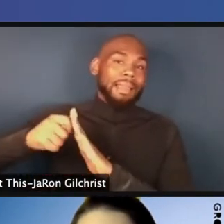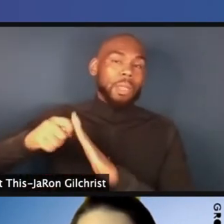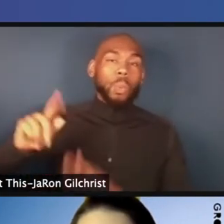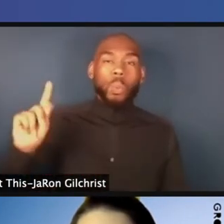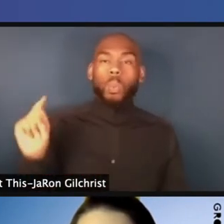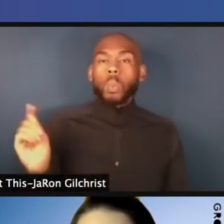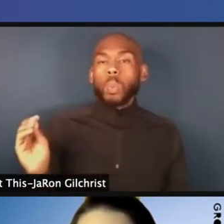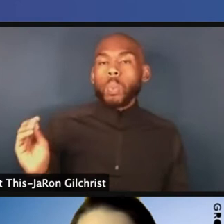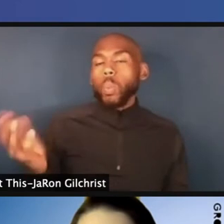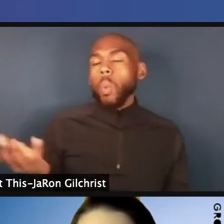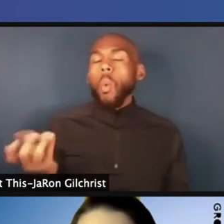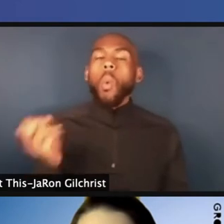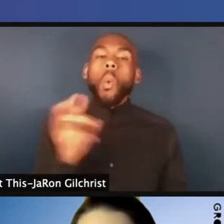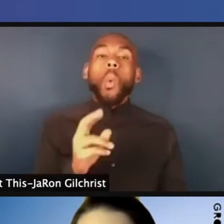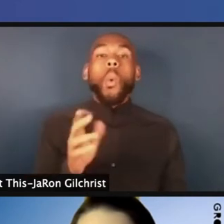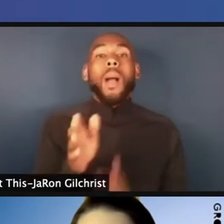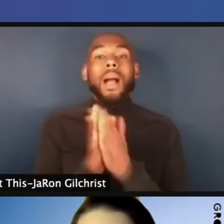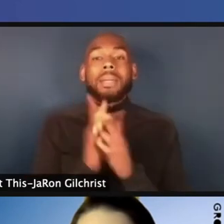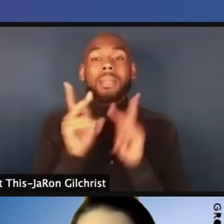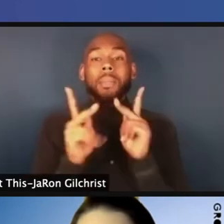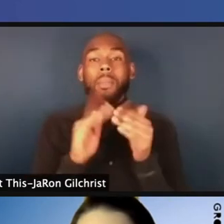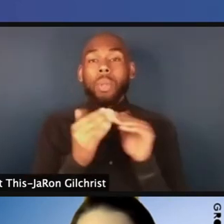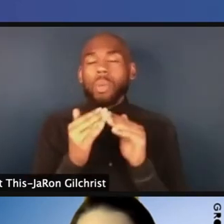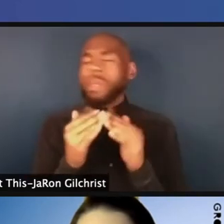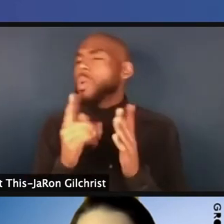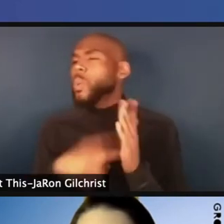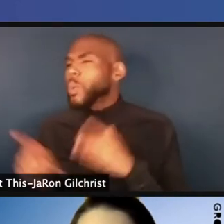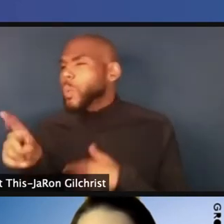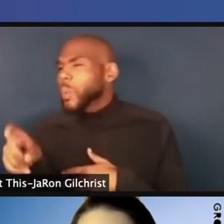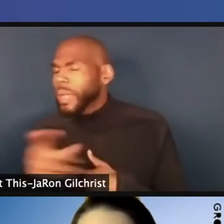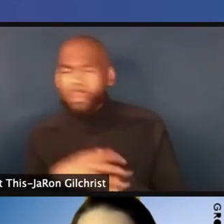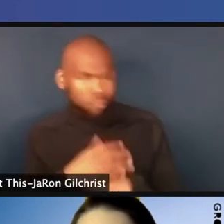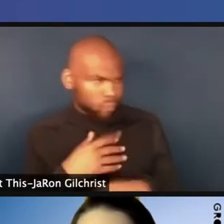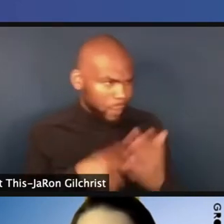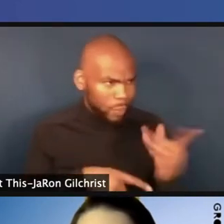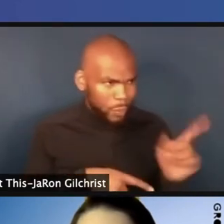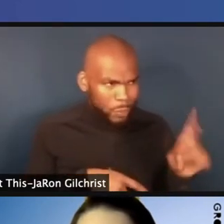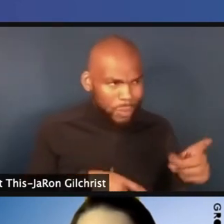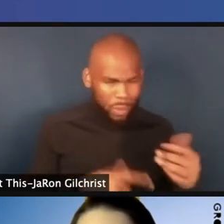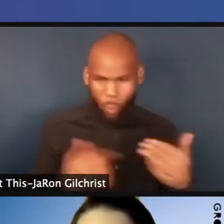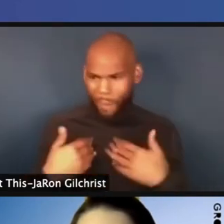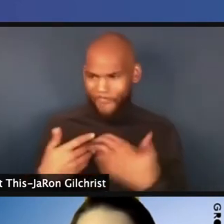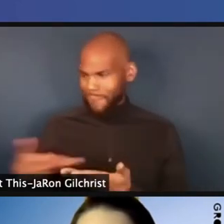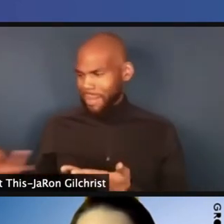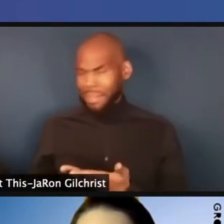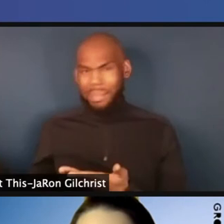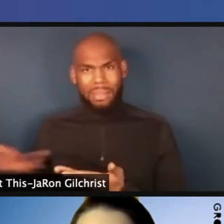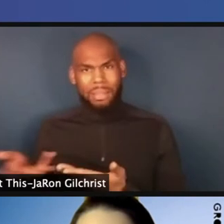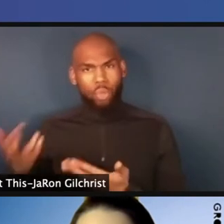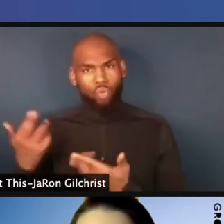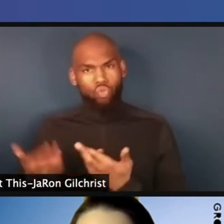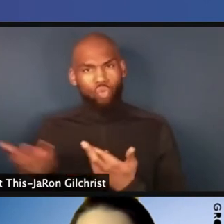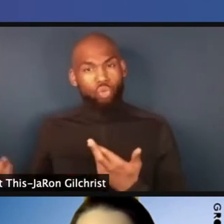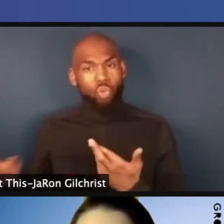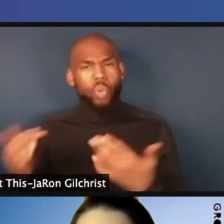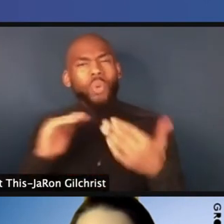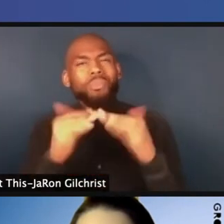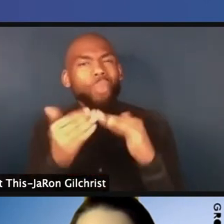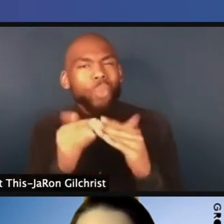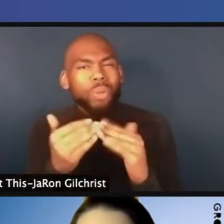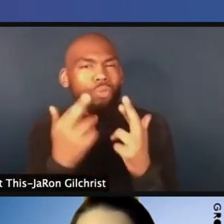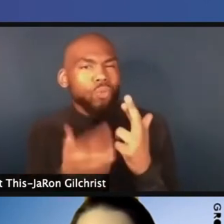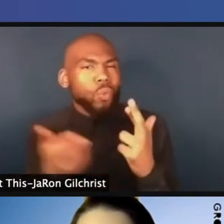know, asking those in the community, what do you need? Hmm. Because we have this resource. It's about being a community resource